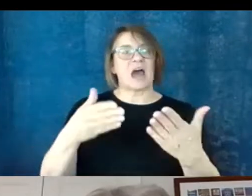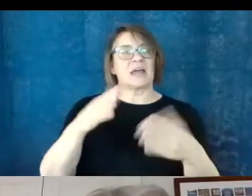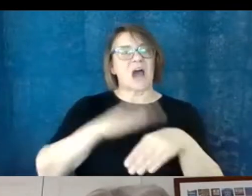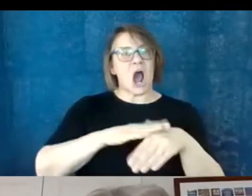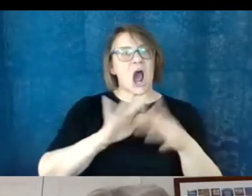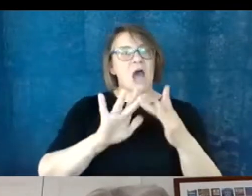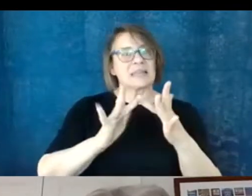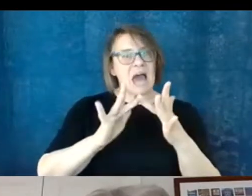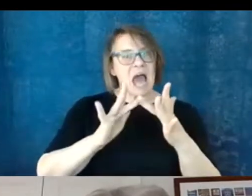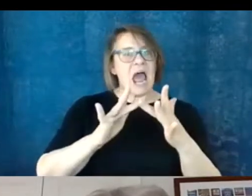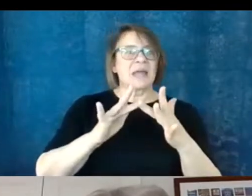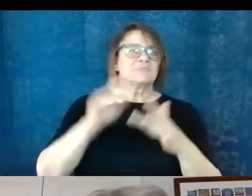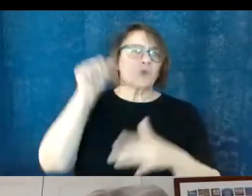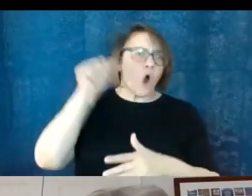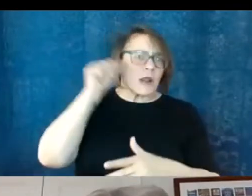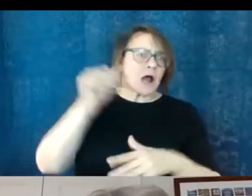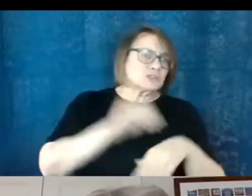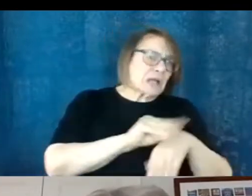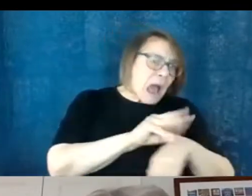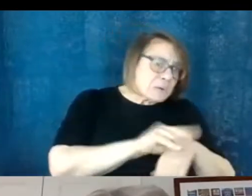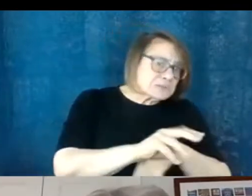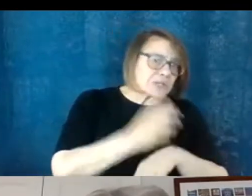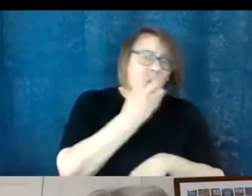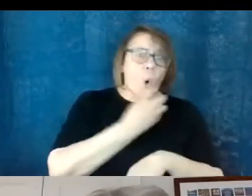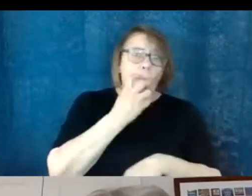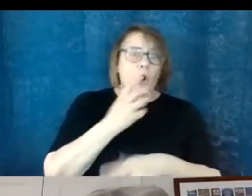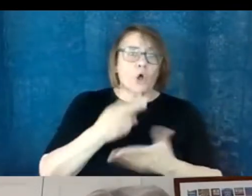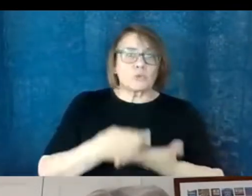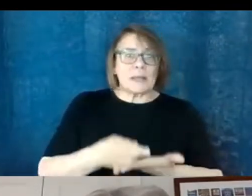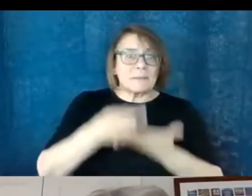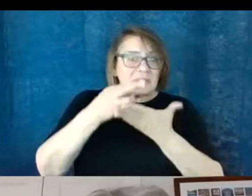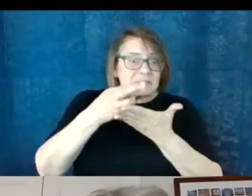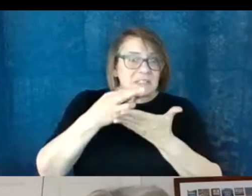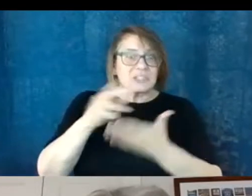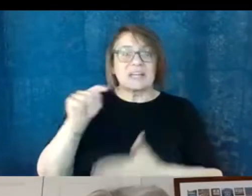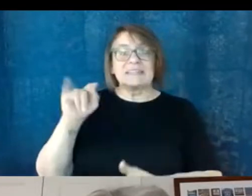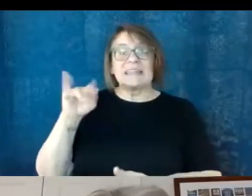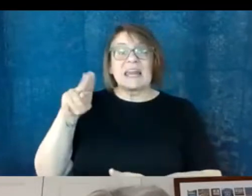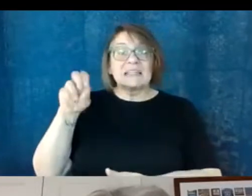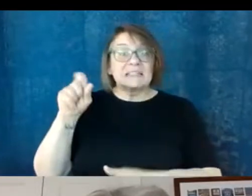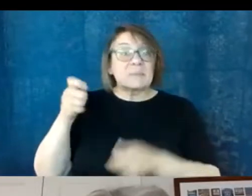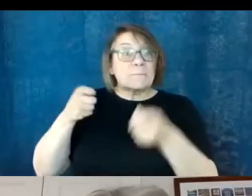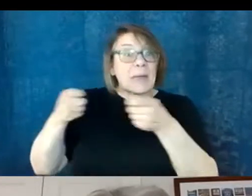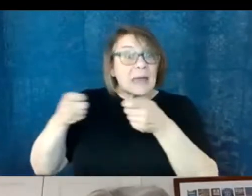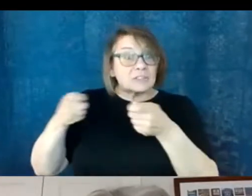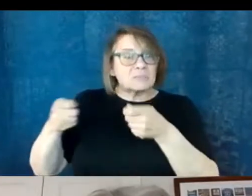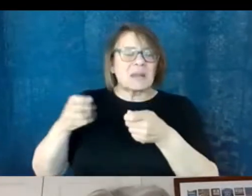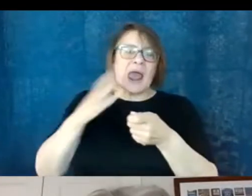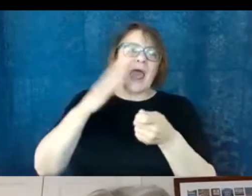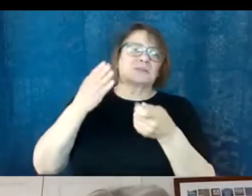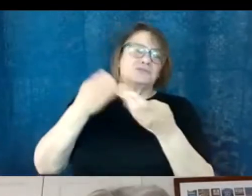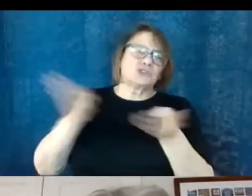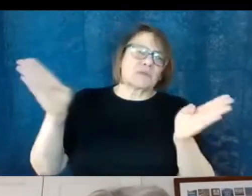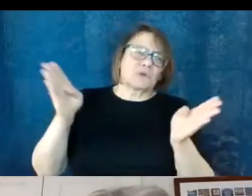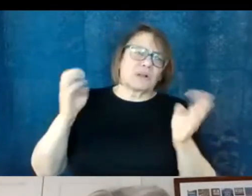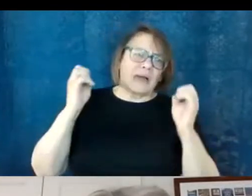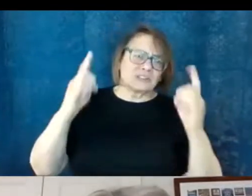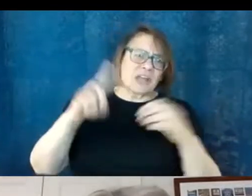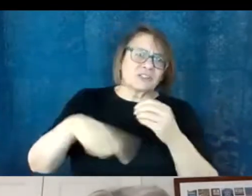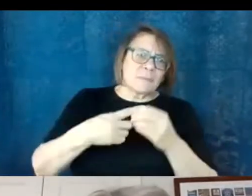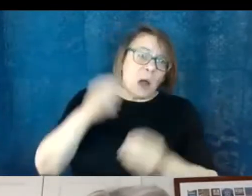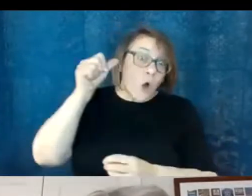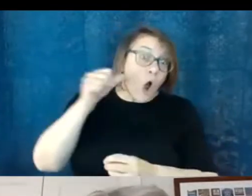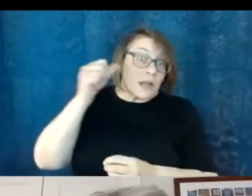audiologic counseling, oral rehabilitation, tinnitus management, and general education about